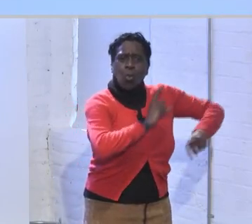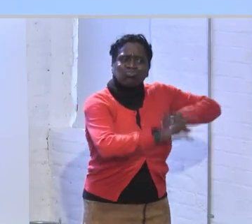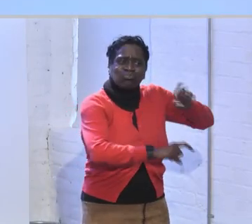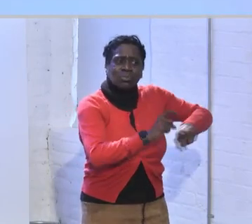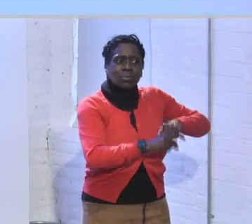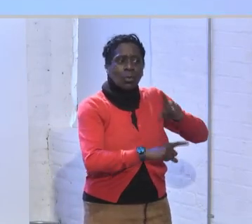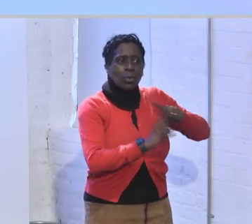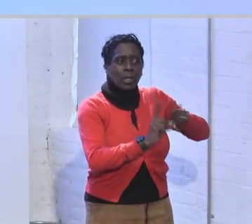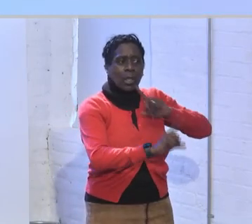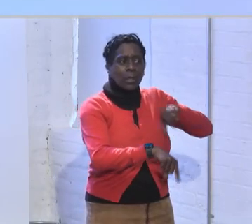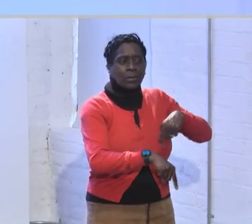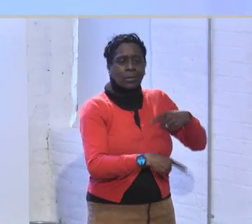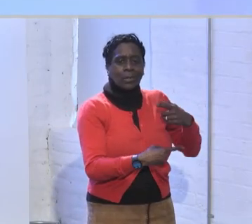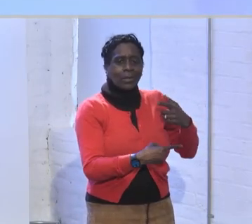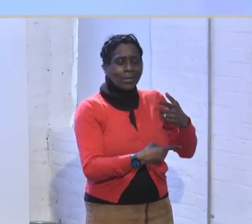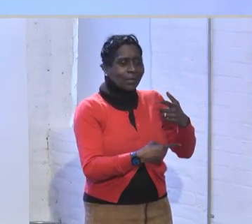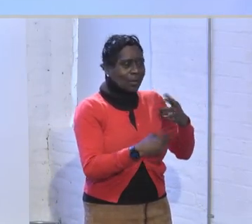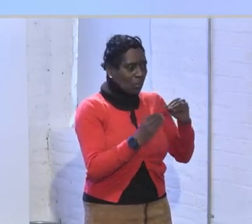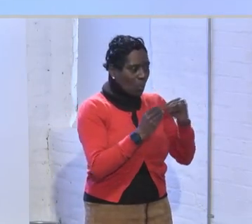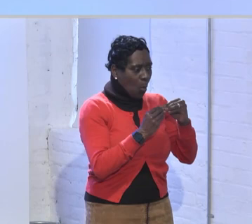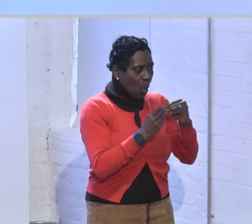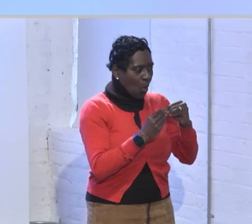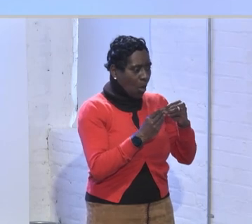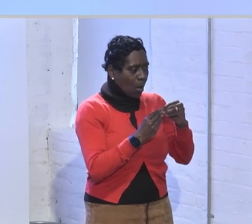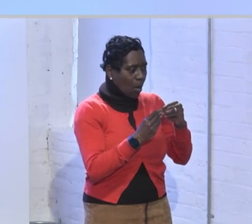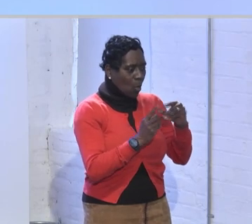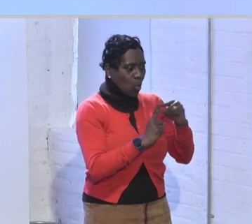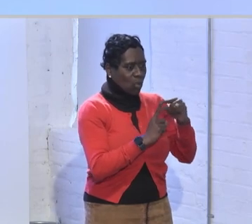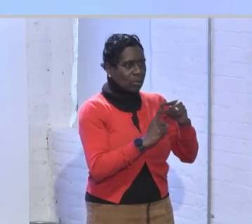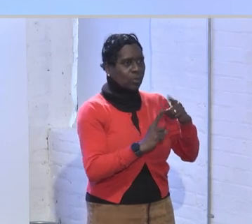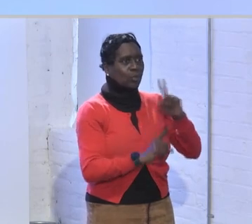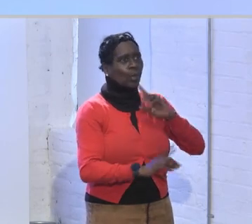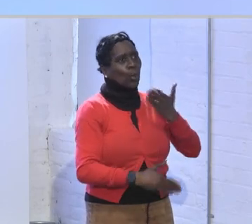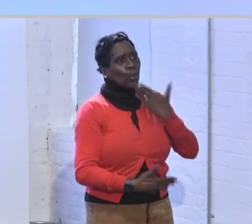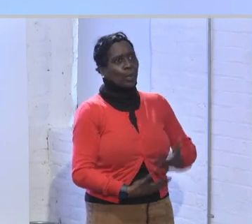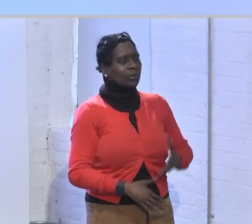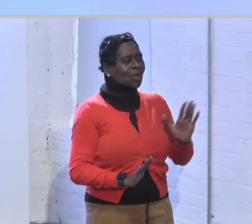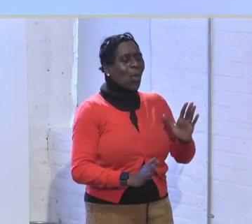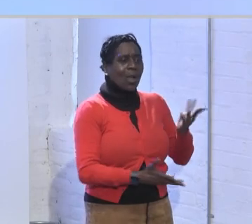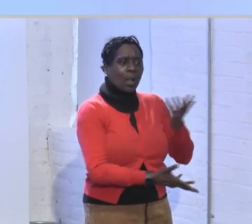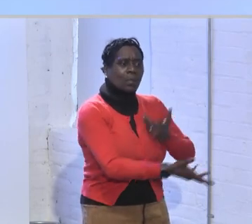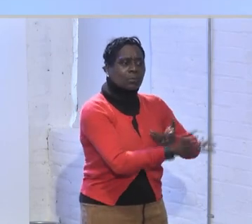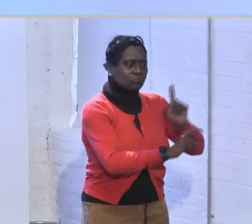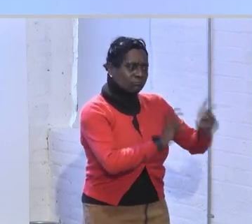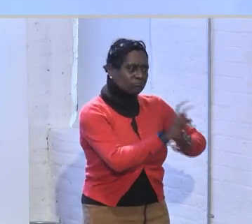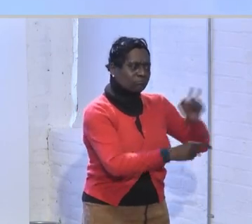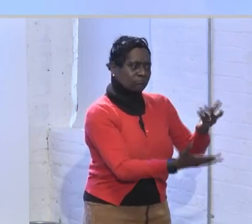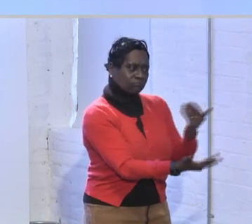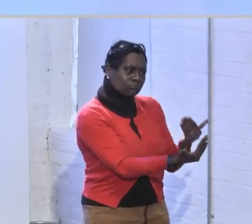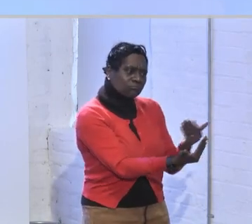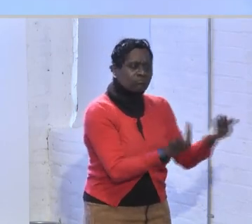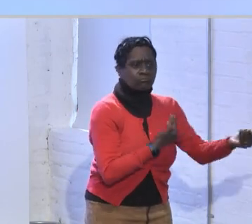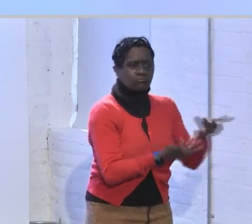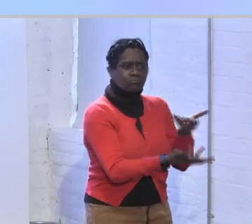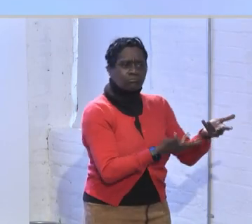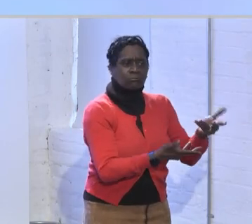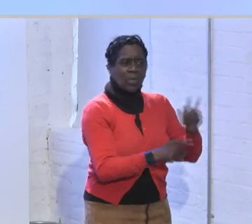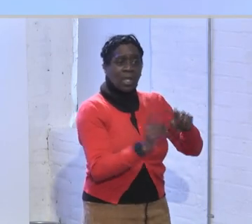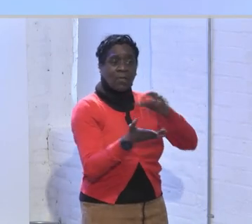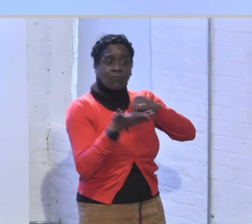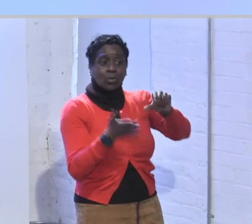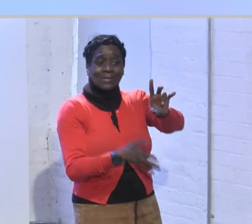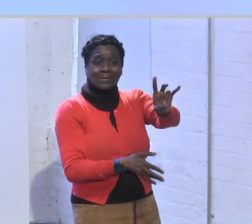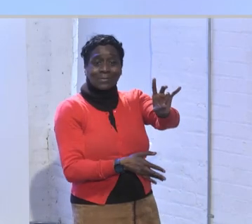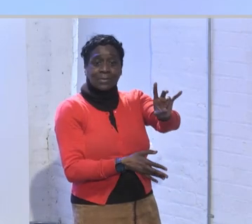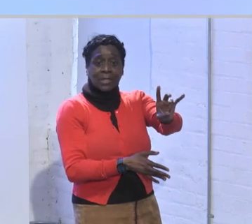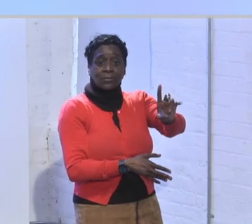ask some questions that elicit more than just a one word answer, and have these gospel conversations, because look at verse 7 in our